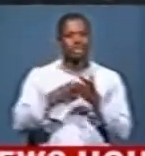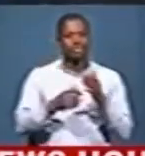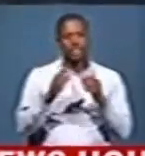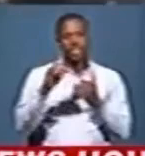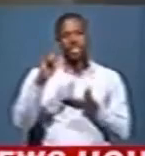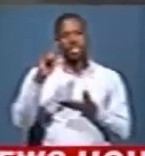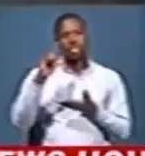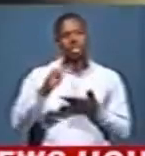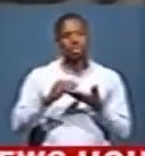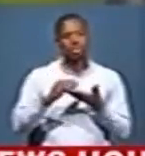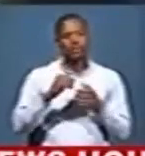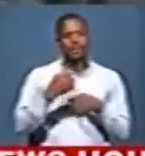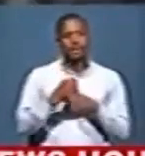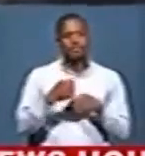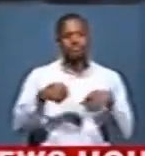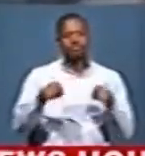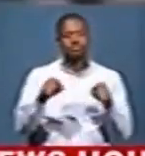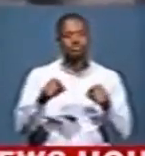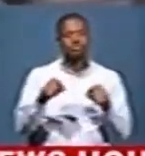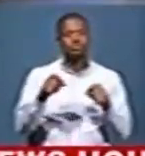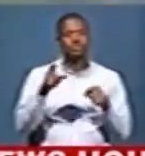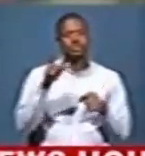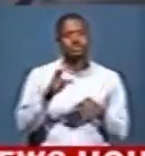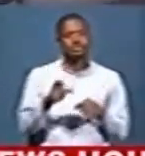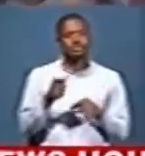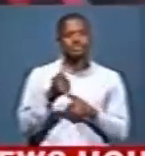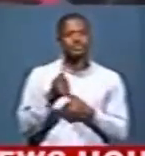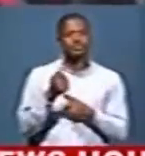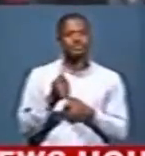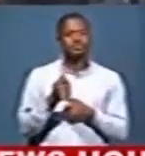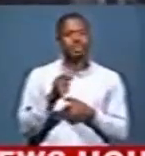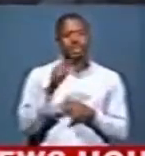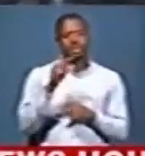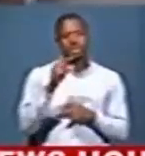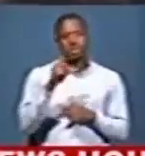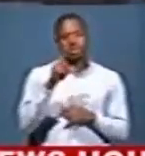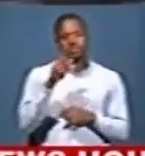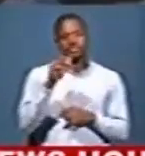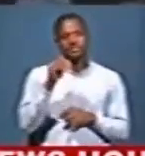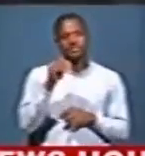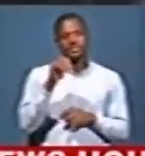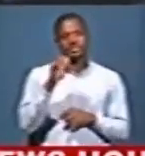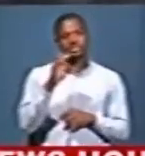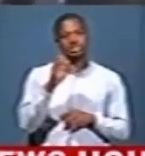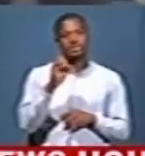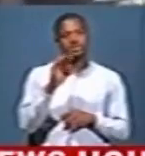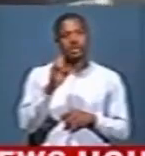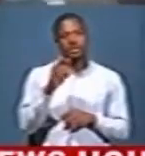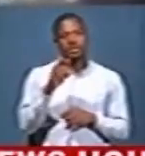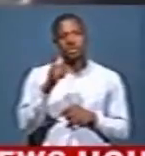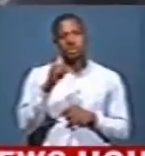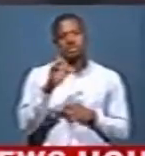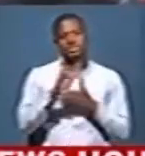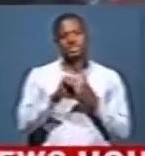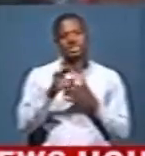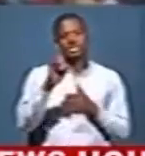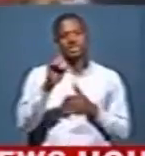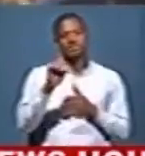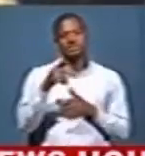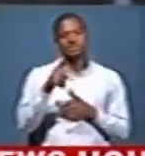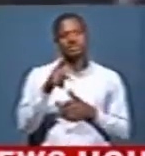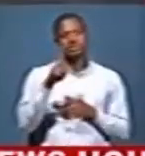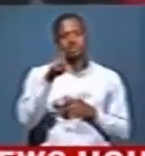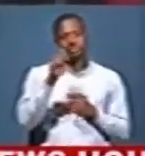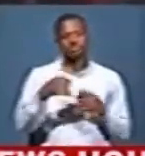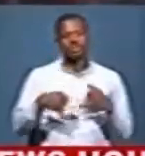low and making the Okada rider worse off. With a little as 150 CFA, roughly 1 CD 80 pesos, one